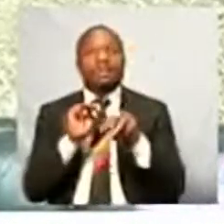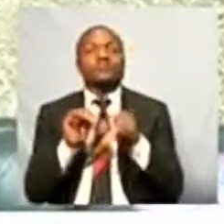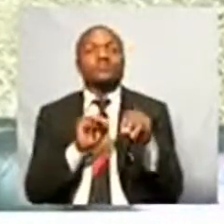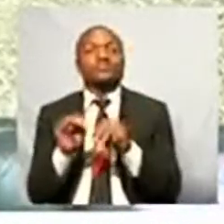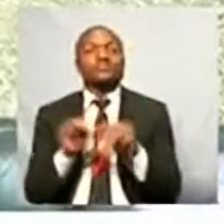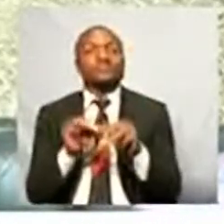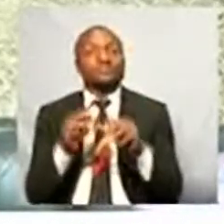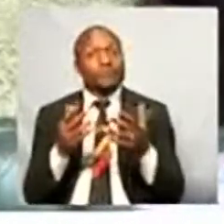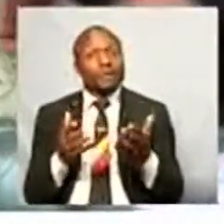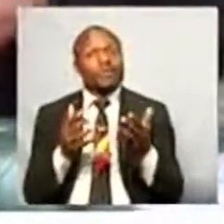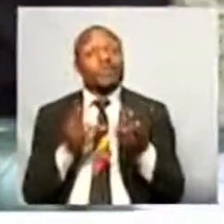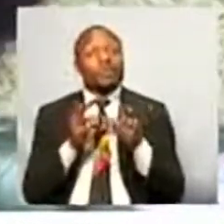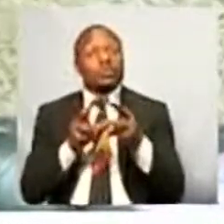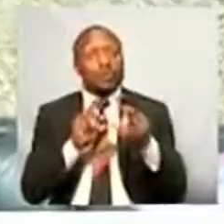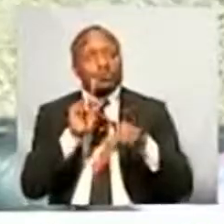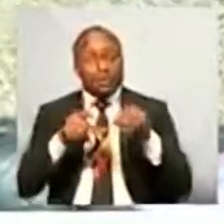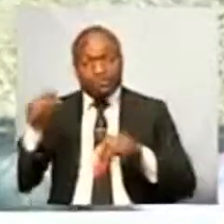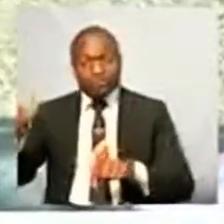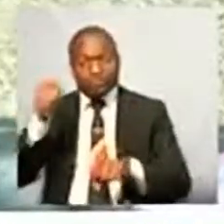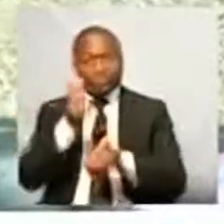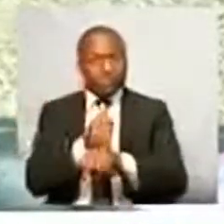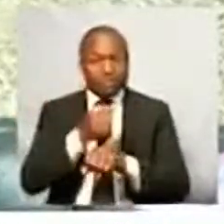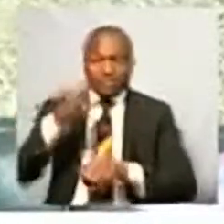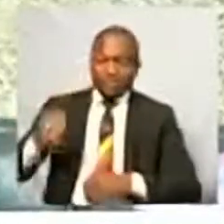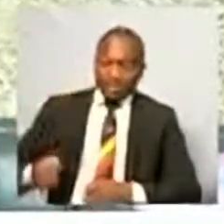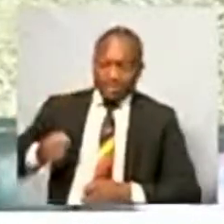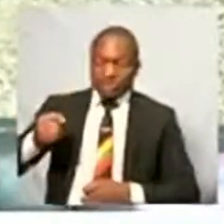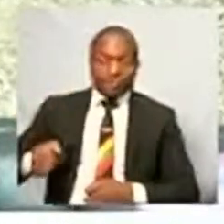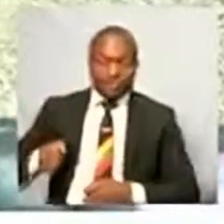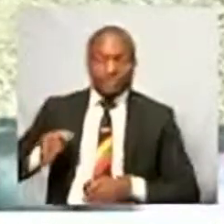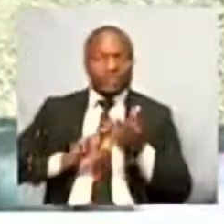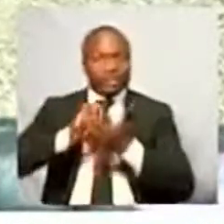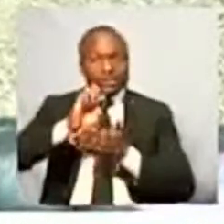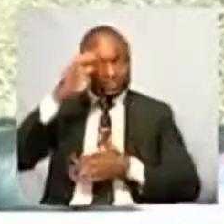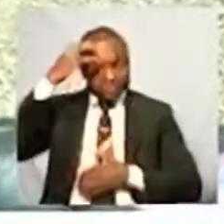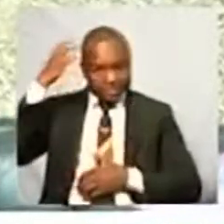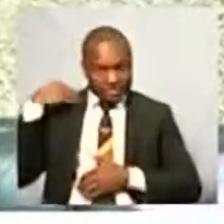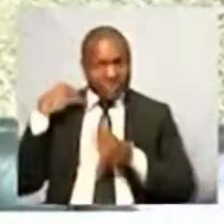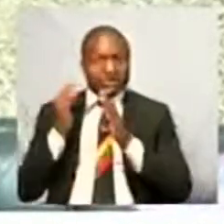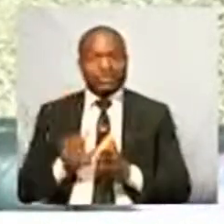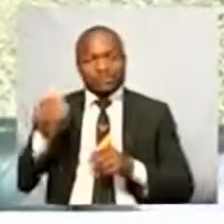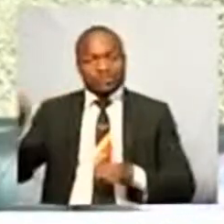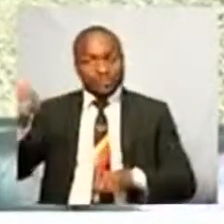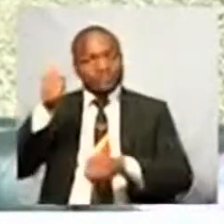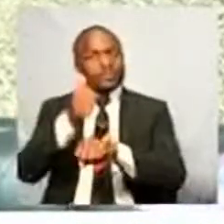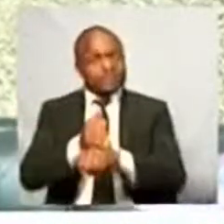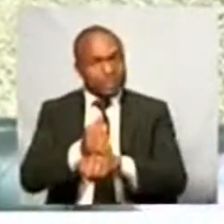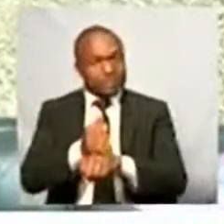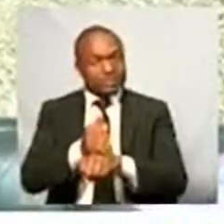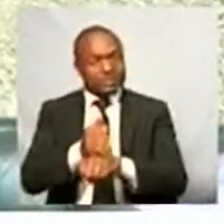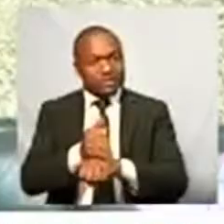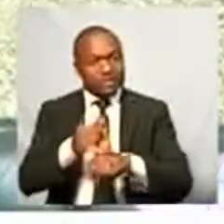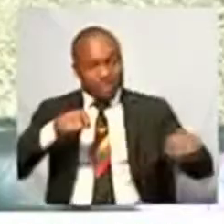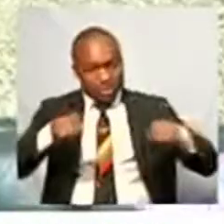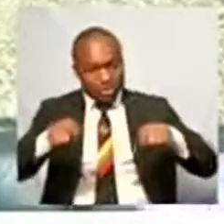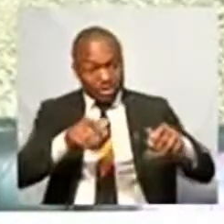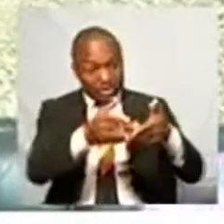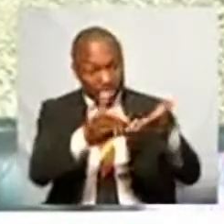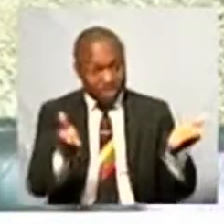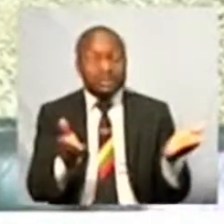The way people are appointed, the way chief executive officers are appointed to run